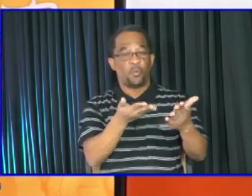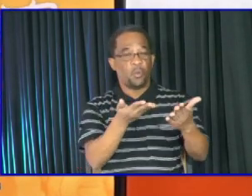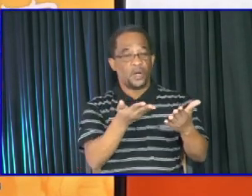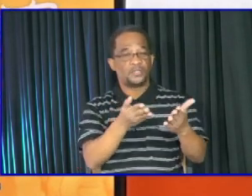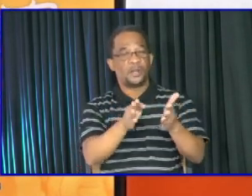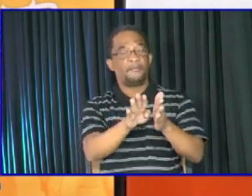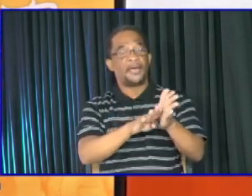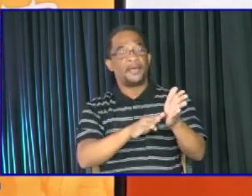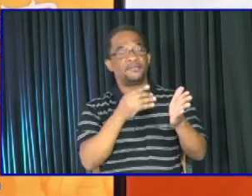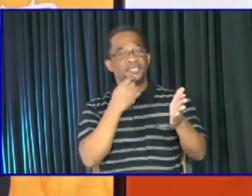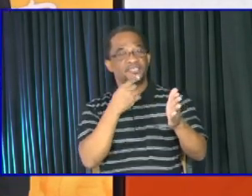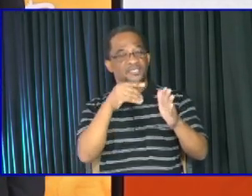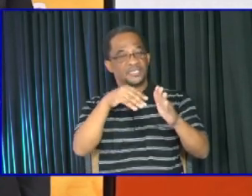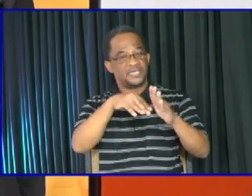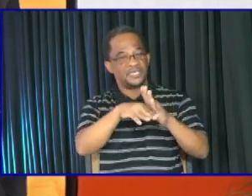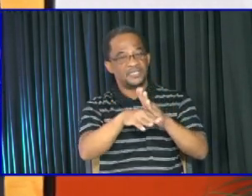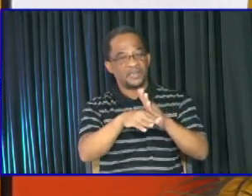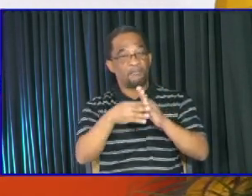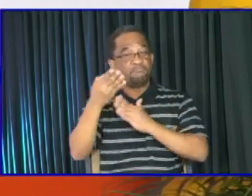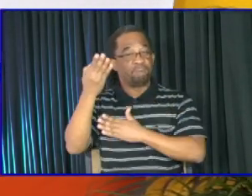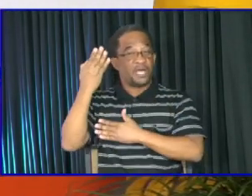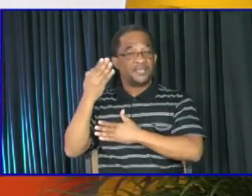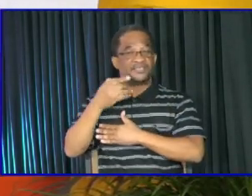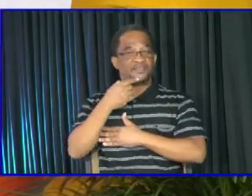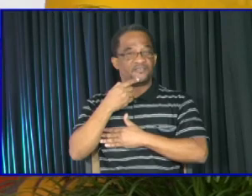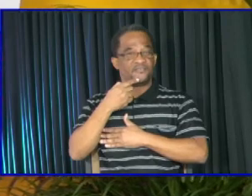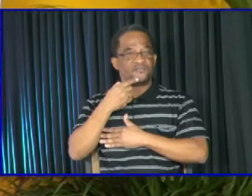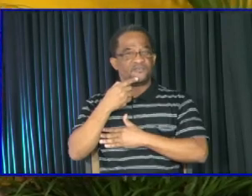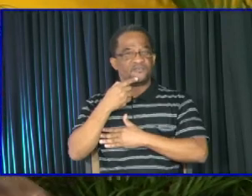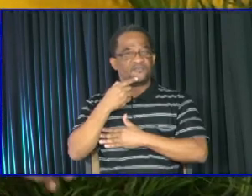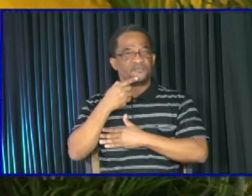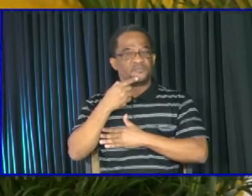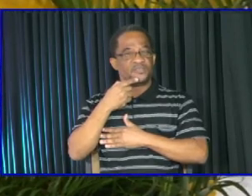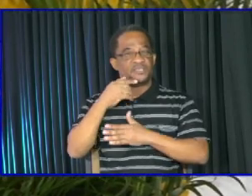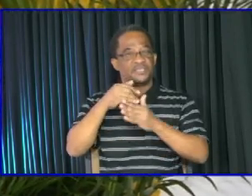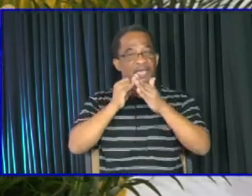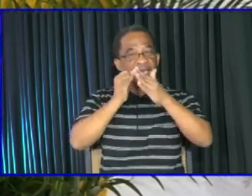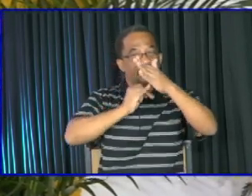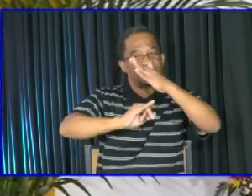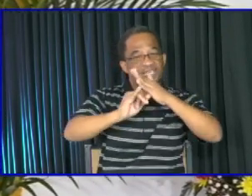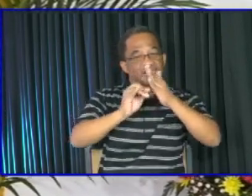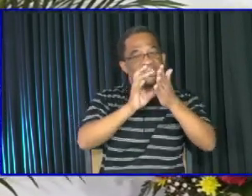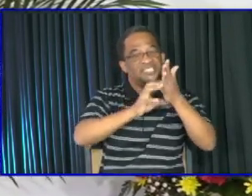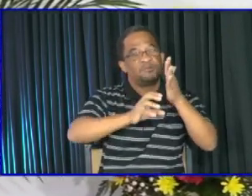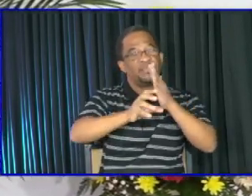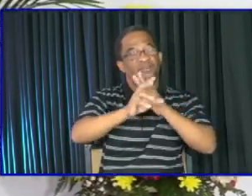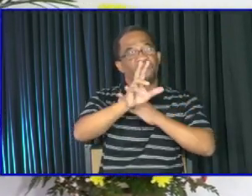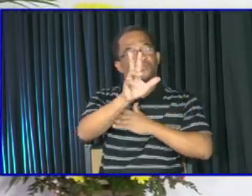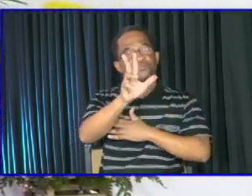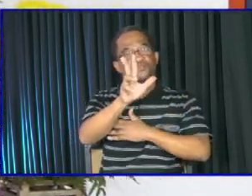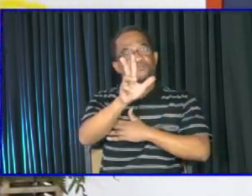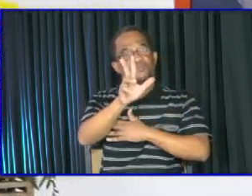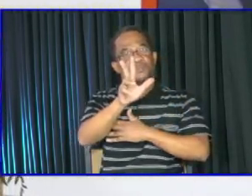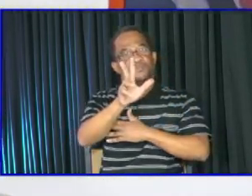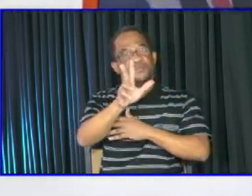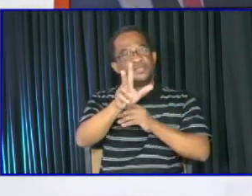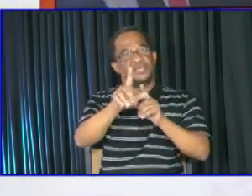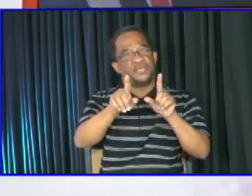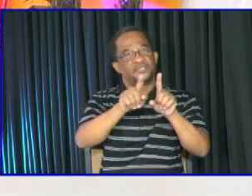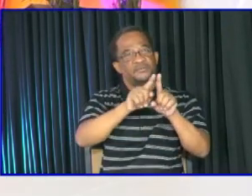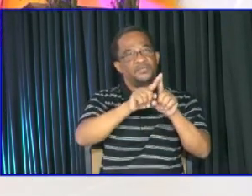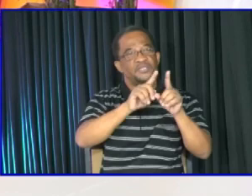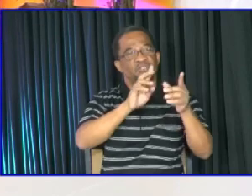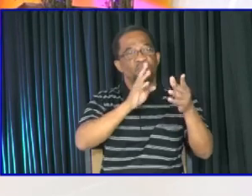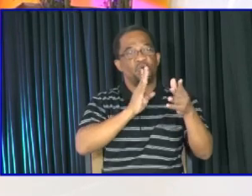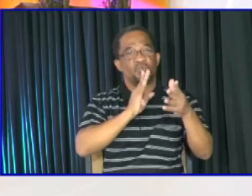fact, Isaiah 53 and verse 3 suggests, and as I read from my soft copy of the Bible,